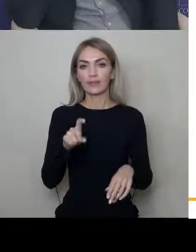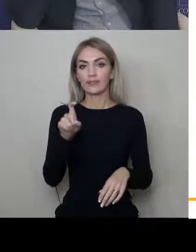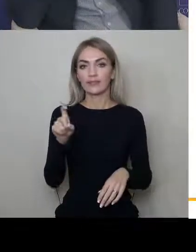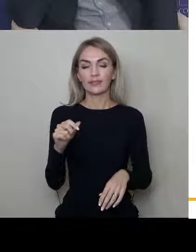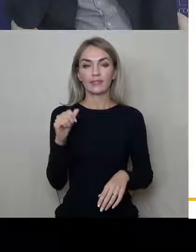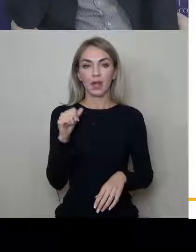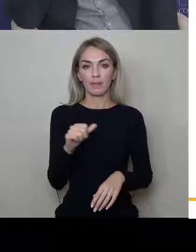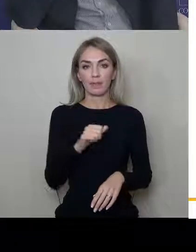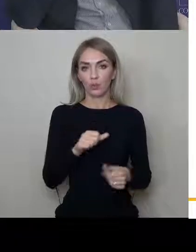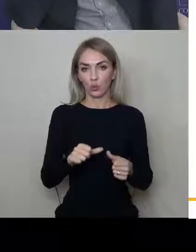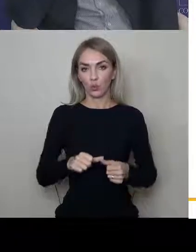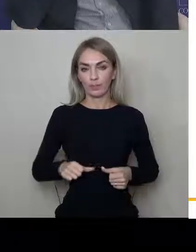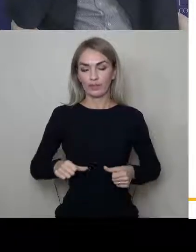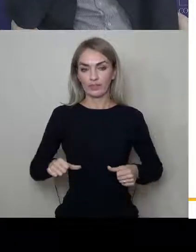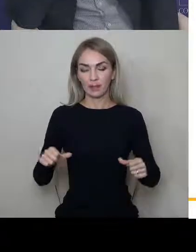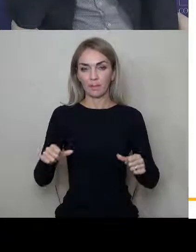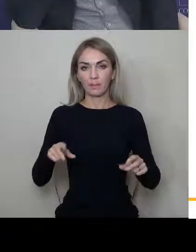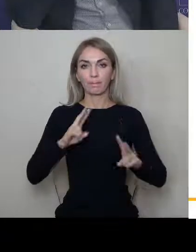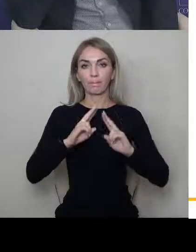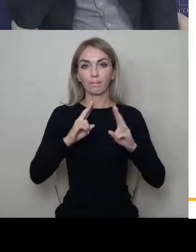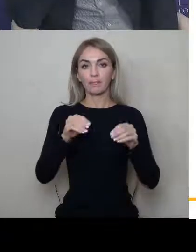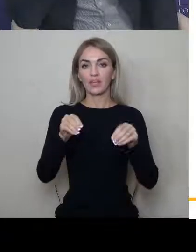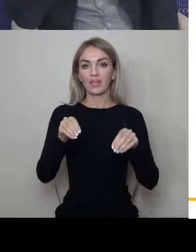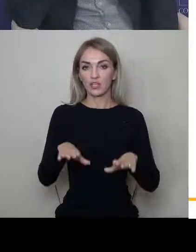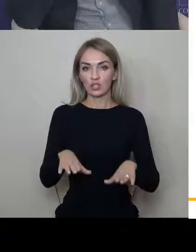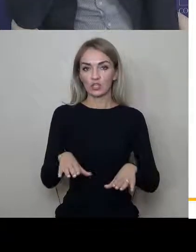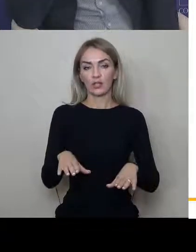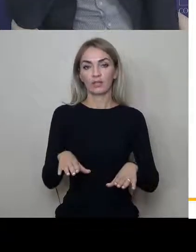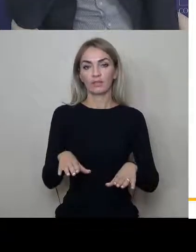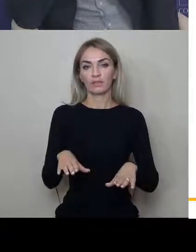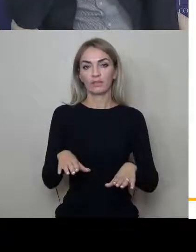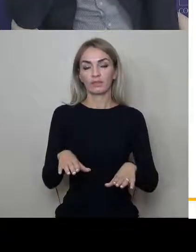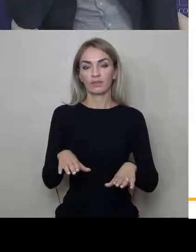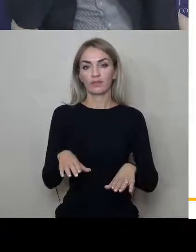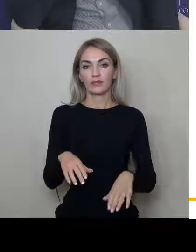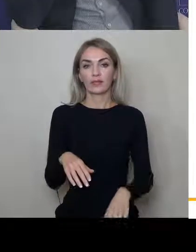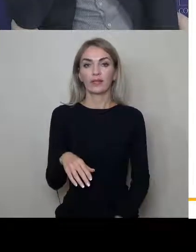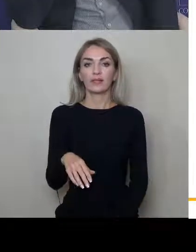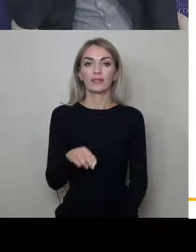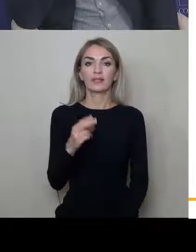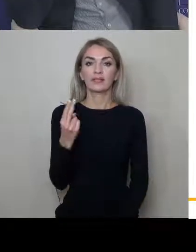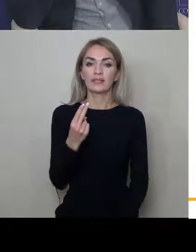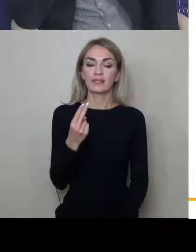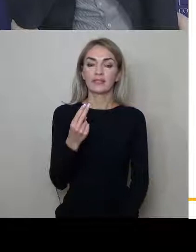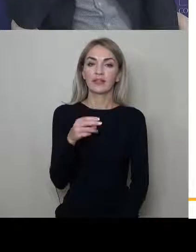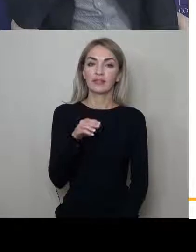Can we apply this with respect to commissions when it comes to the